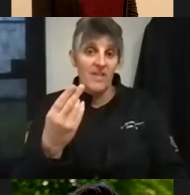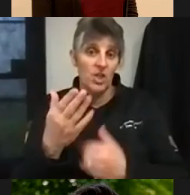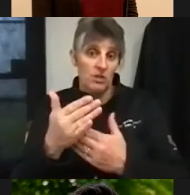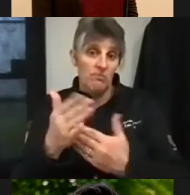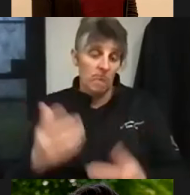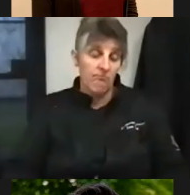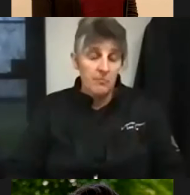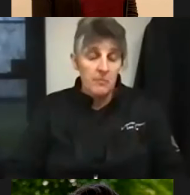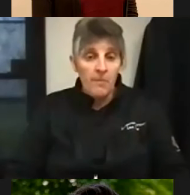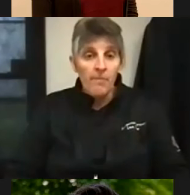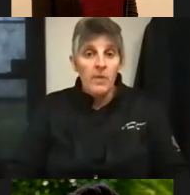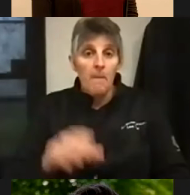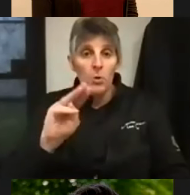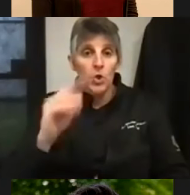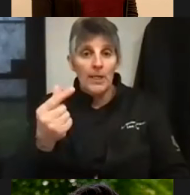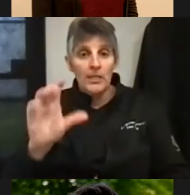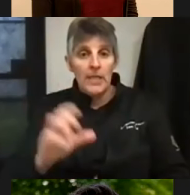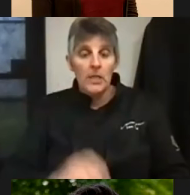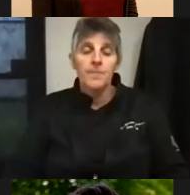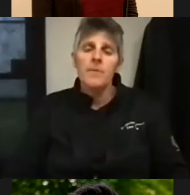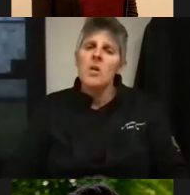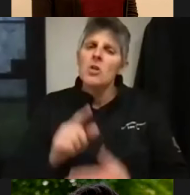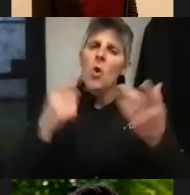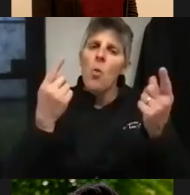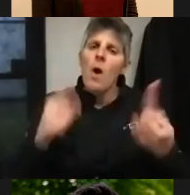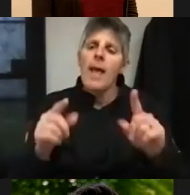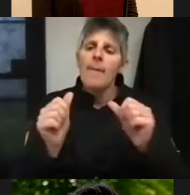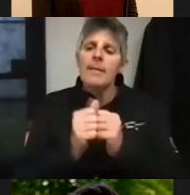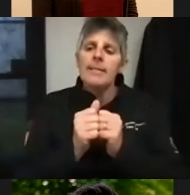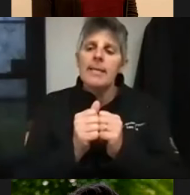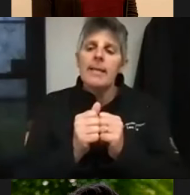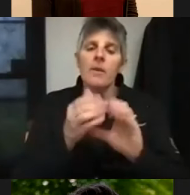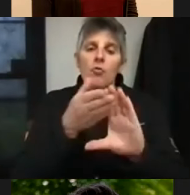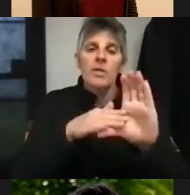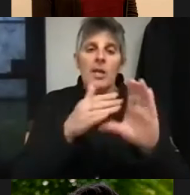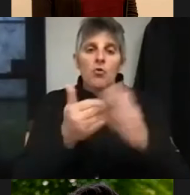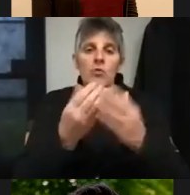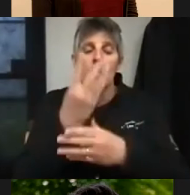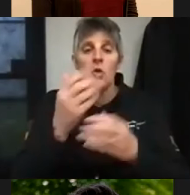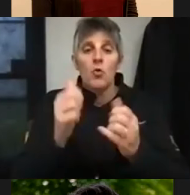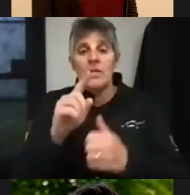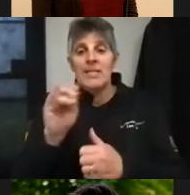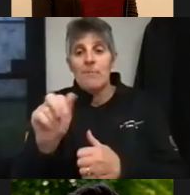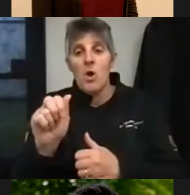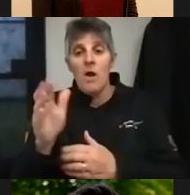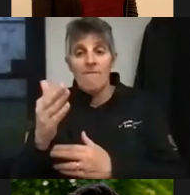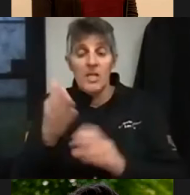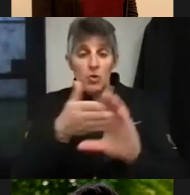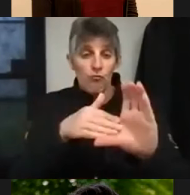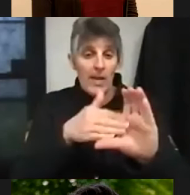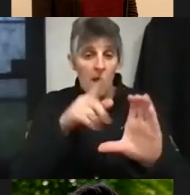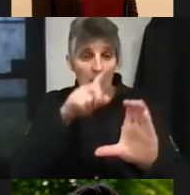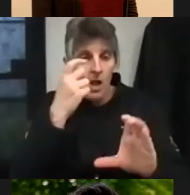cells. So what happens in the retinal regeneration in zebrafish retina is because when there